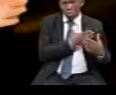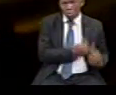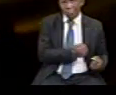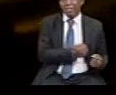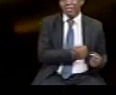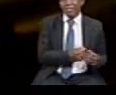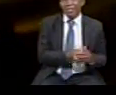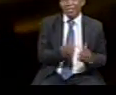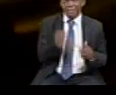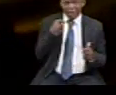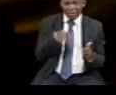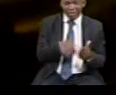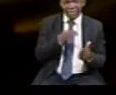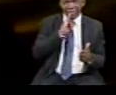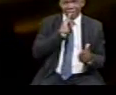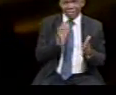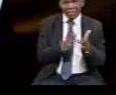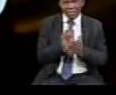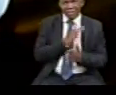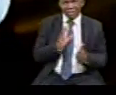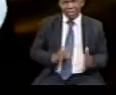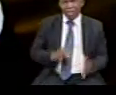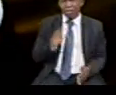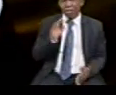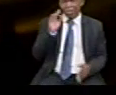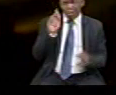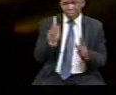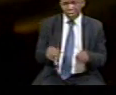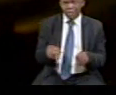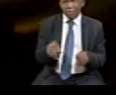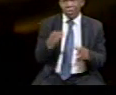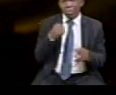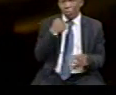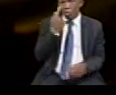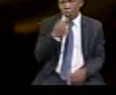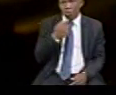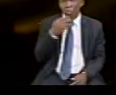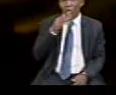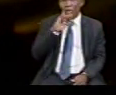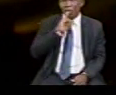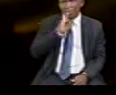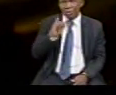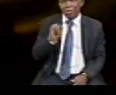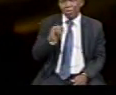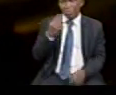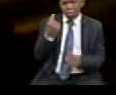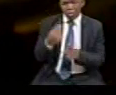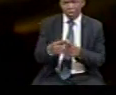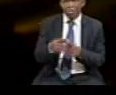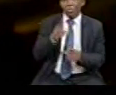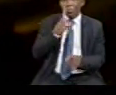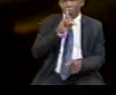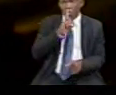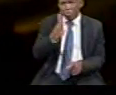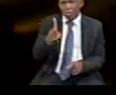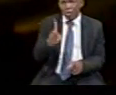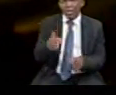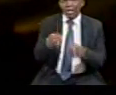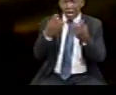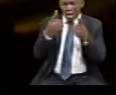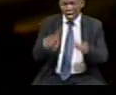is Jesus Christ, the one whose every word will come to pass, whose every word